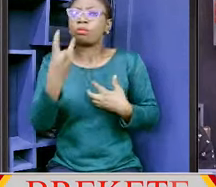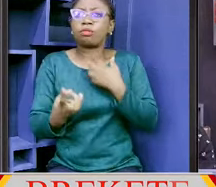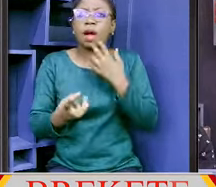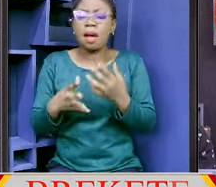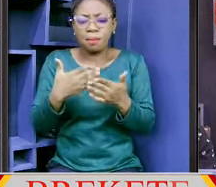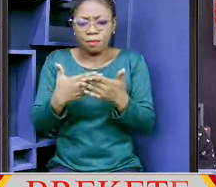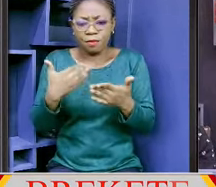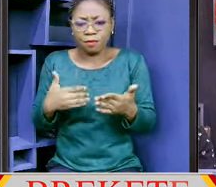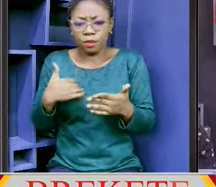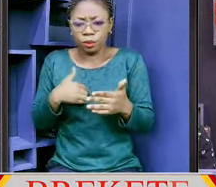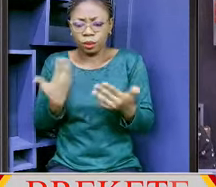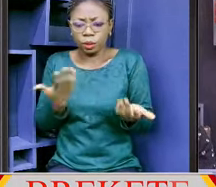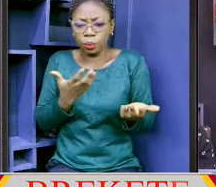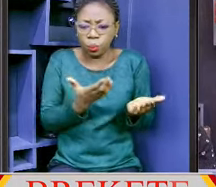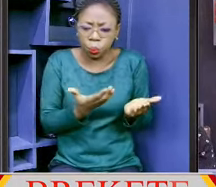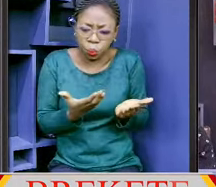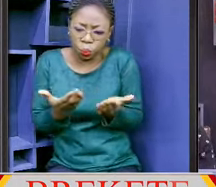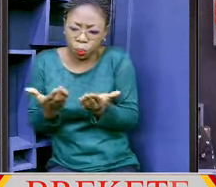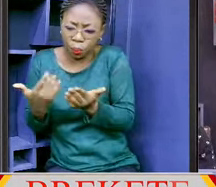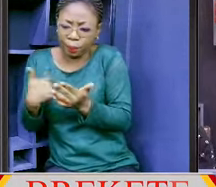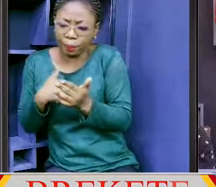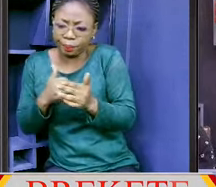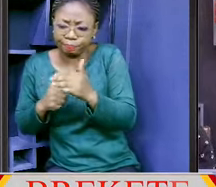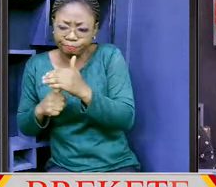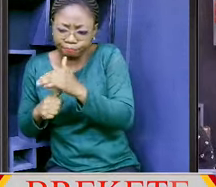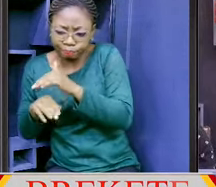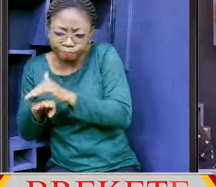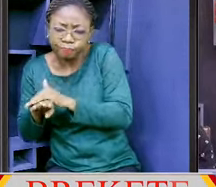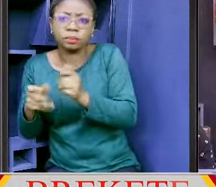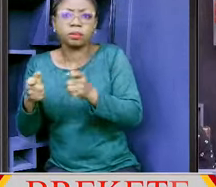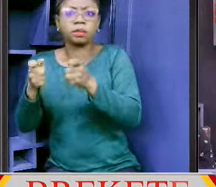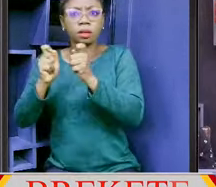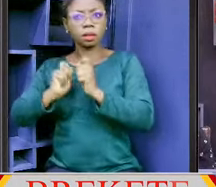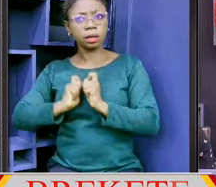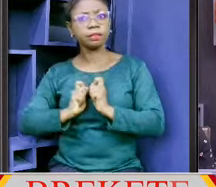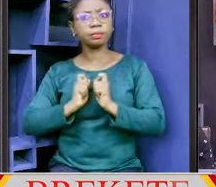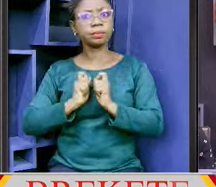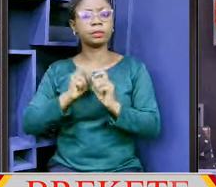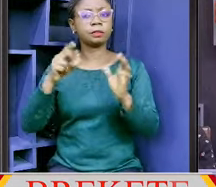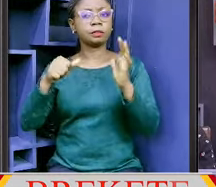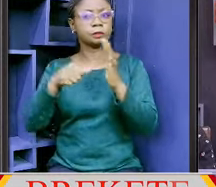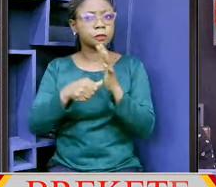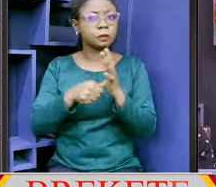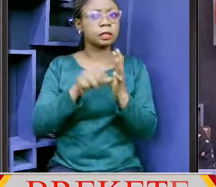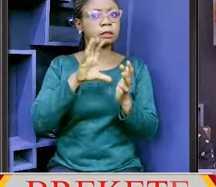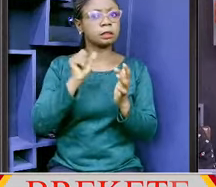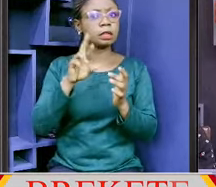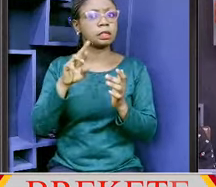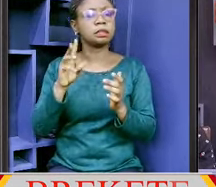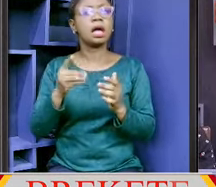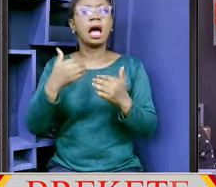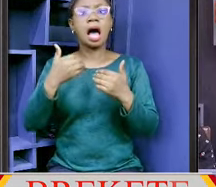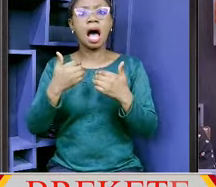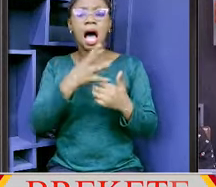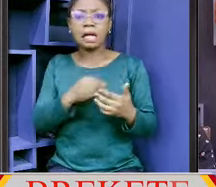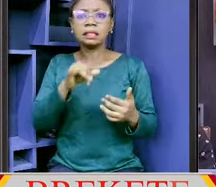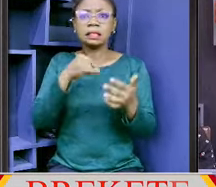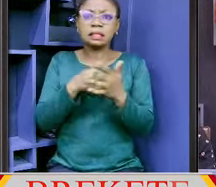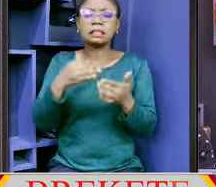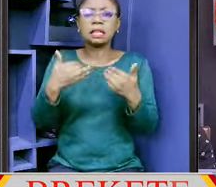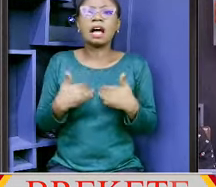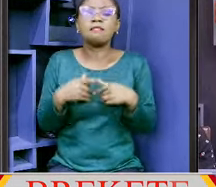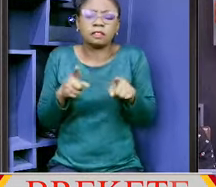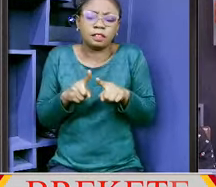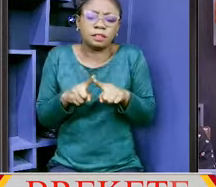they smuggled me to give me voters card. And the voters card carried different address,